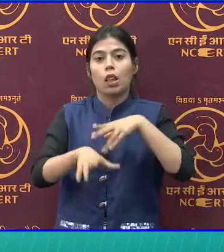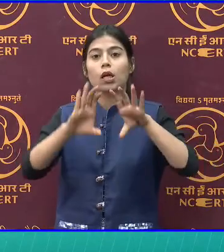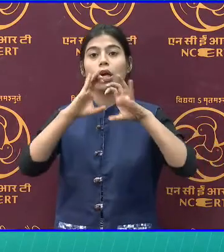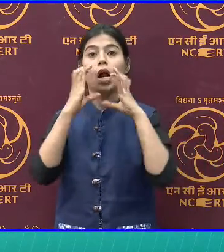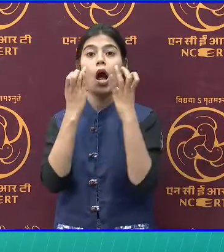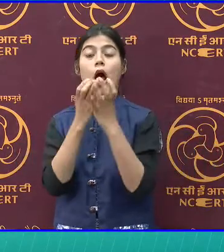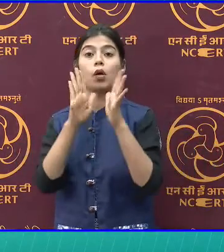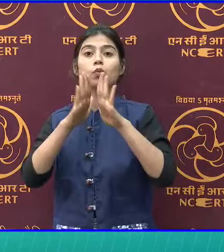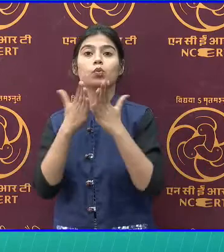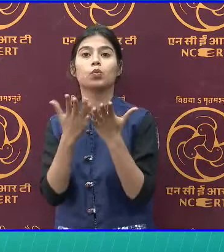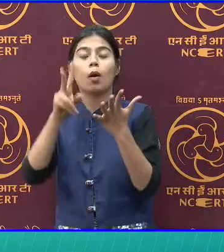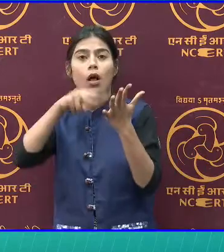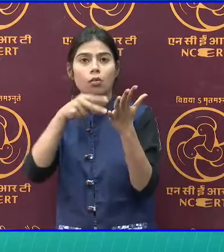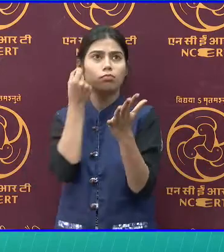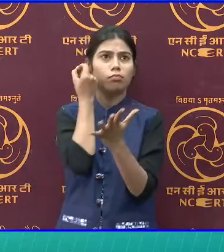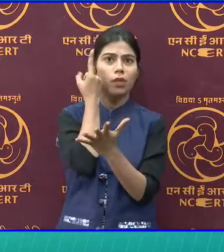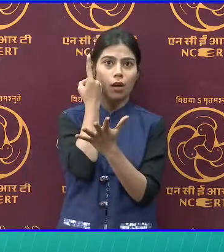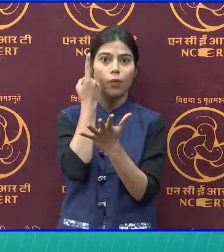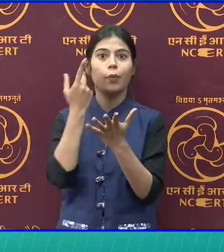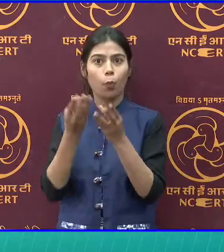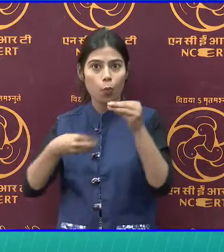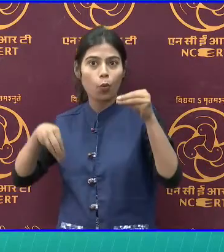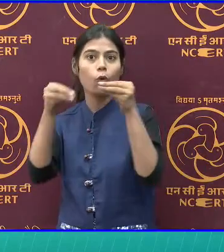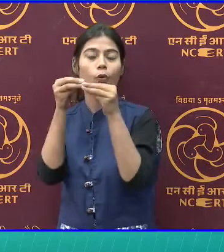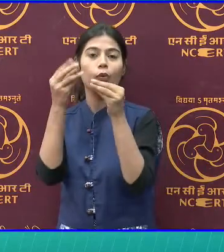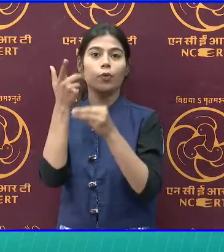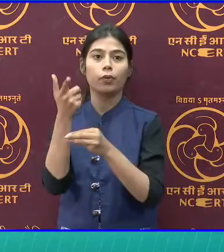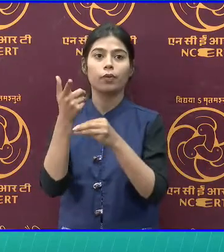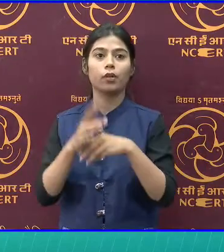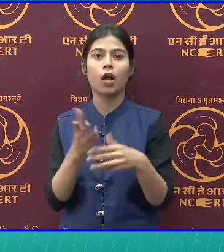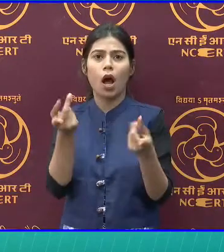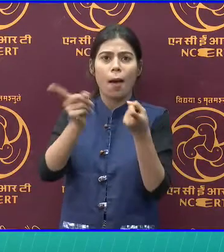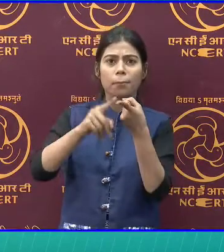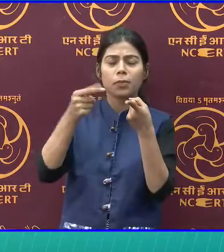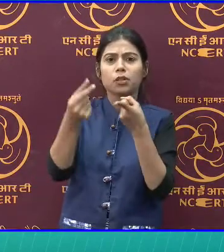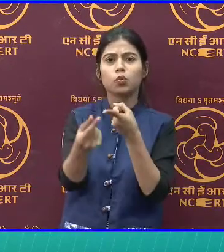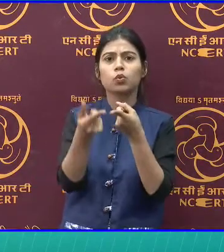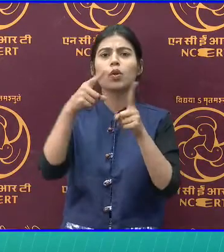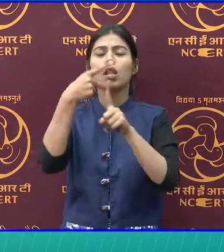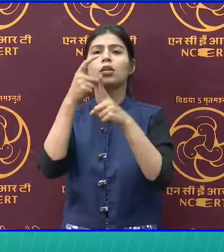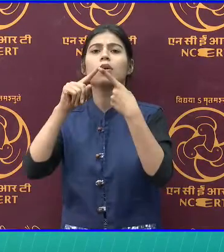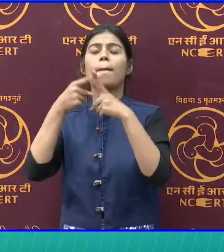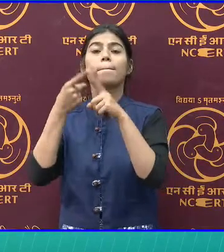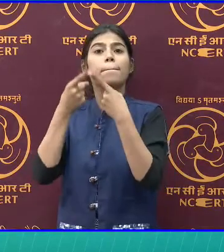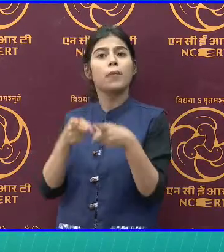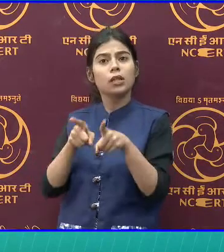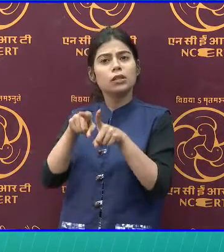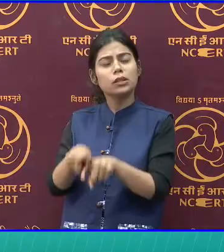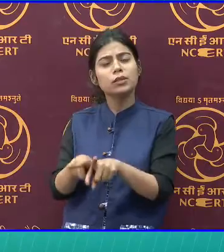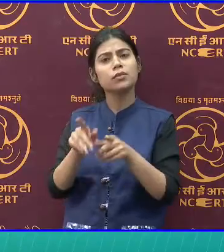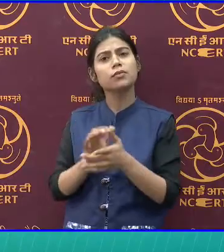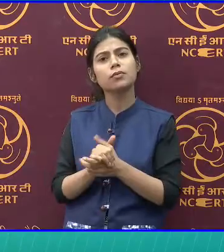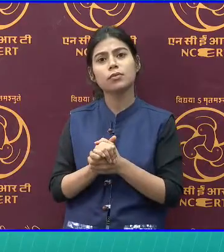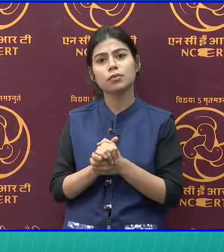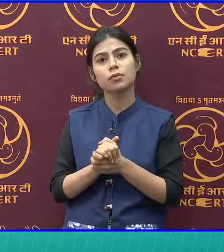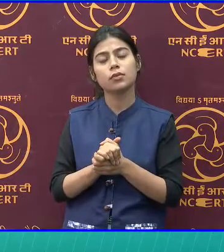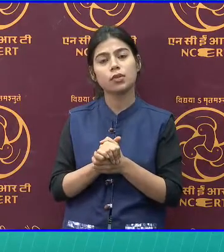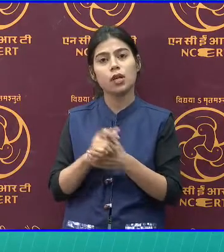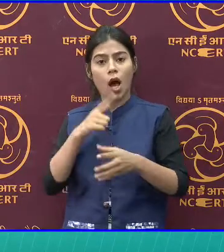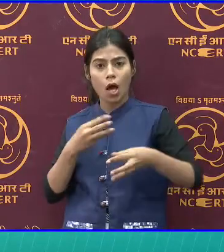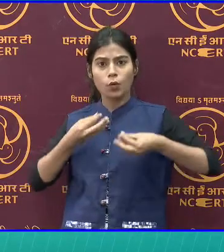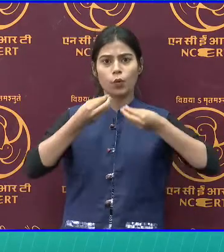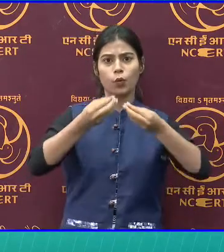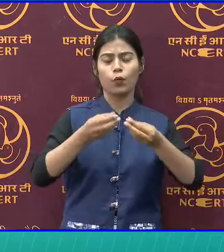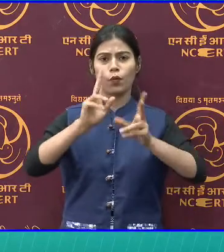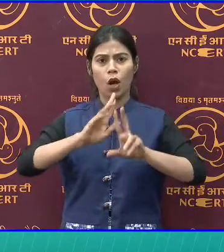help us understand much more about what has happened into the new textbook and so on. But if you look at, if I am given a chance